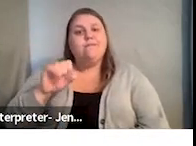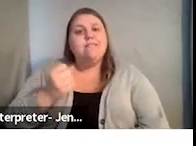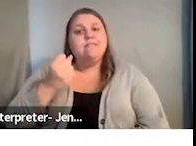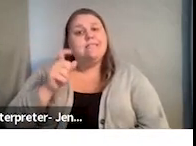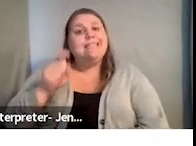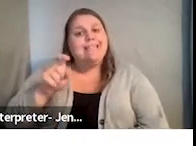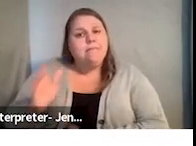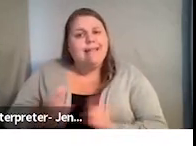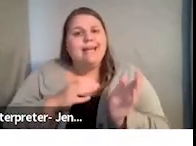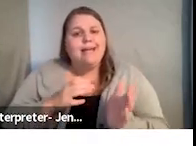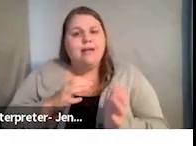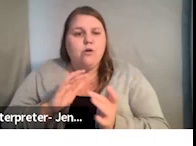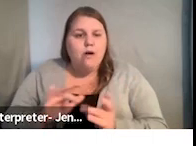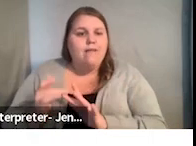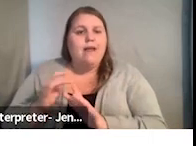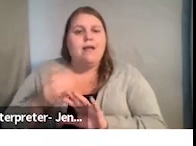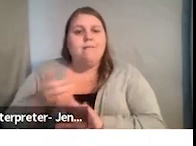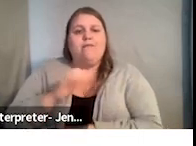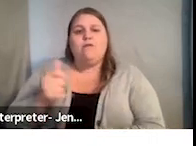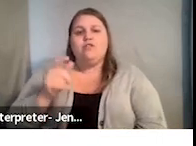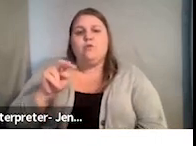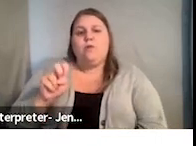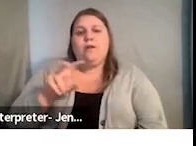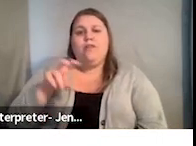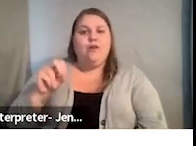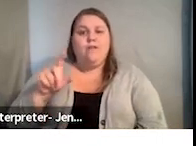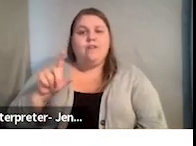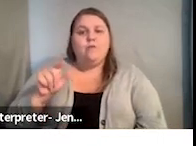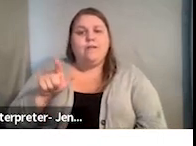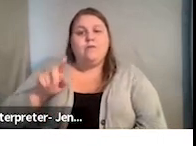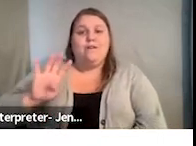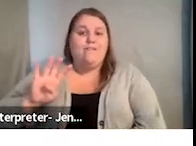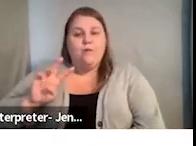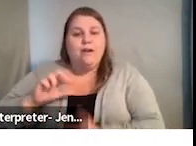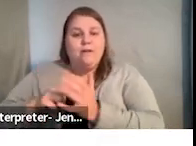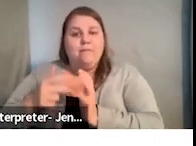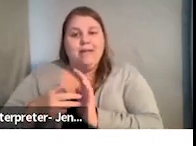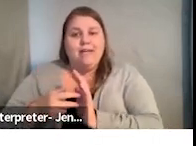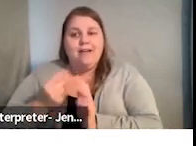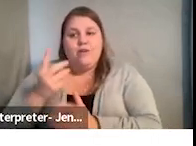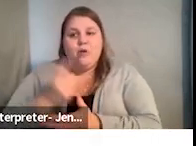online system by June 30th, 2024. And obviously we're a couple of weeks away from the